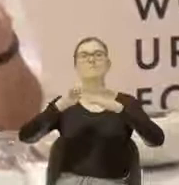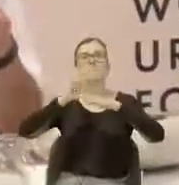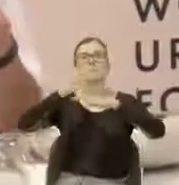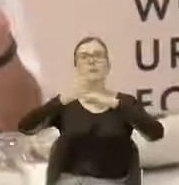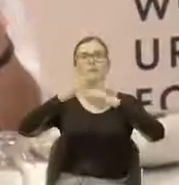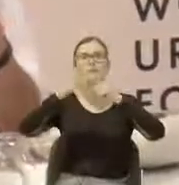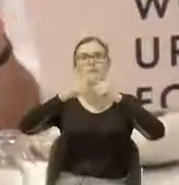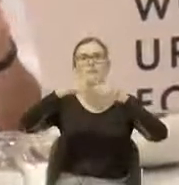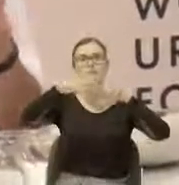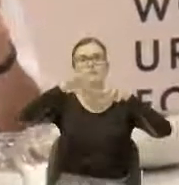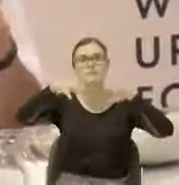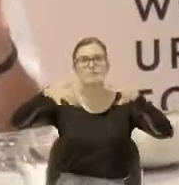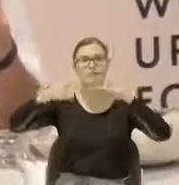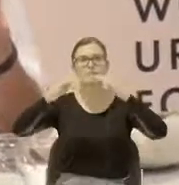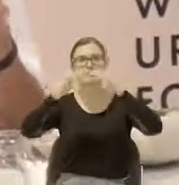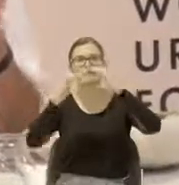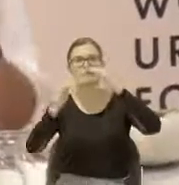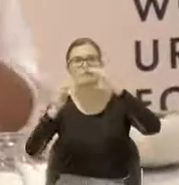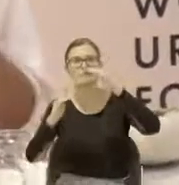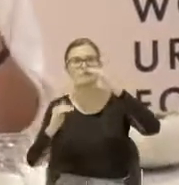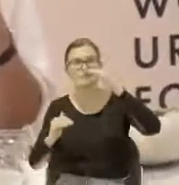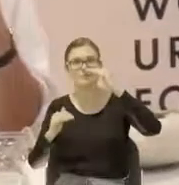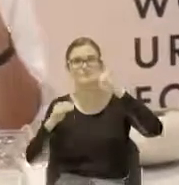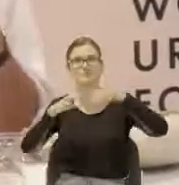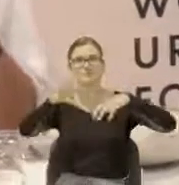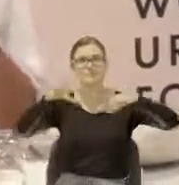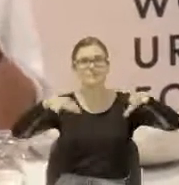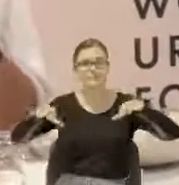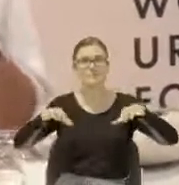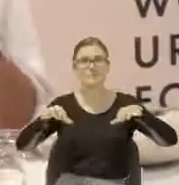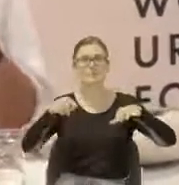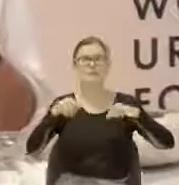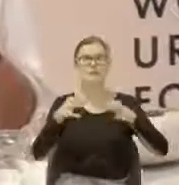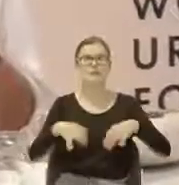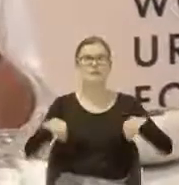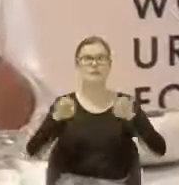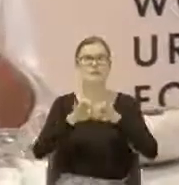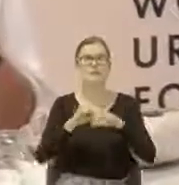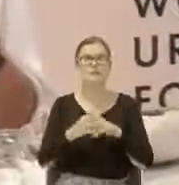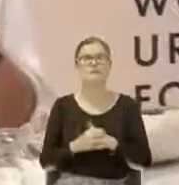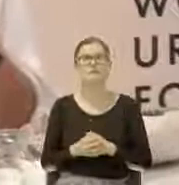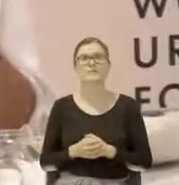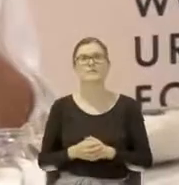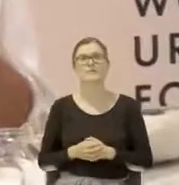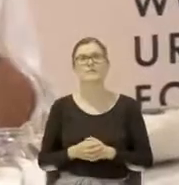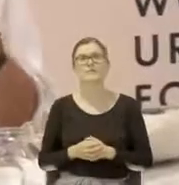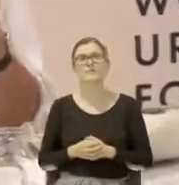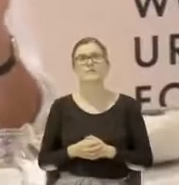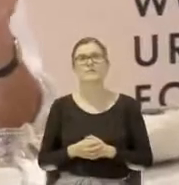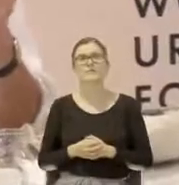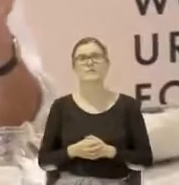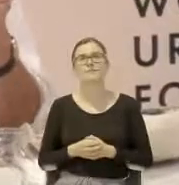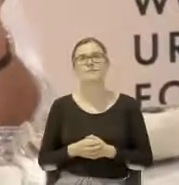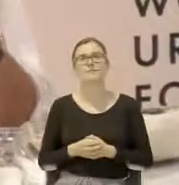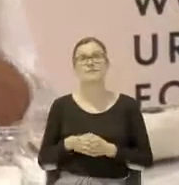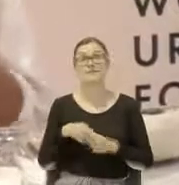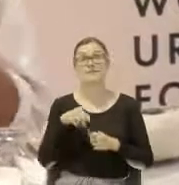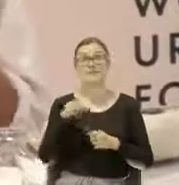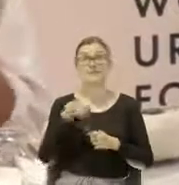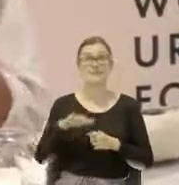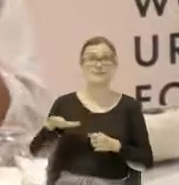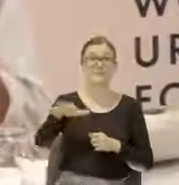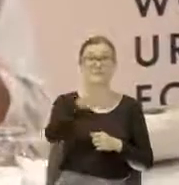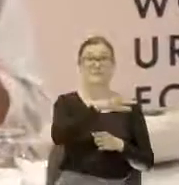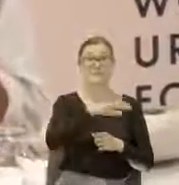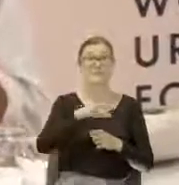to achieve results at scale. So these broad directives that have come out are captured in the document that is now circulating in